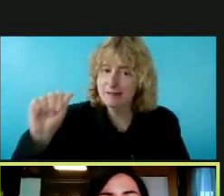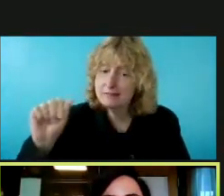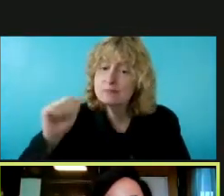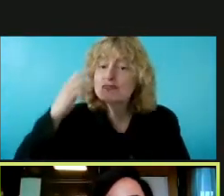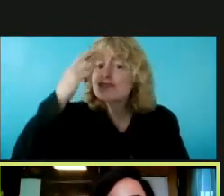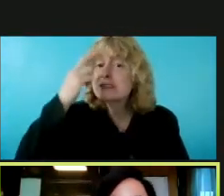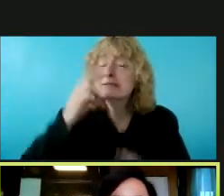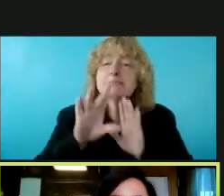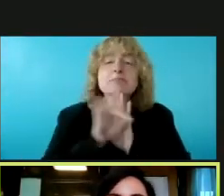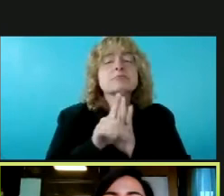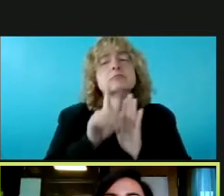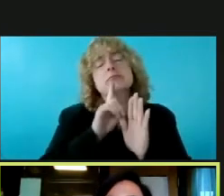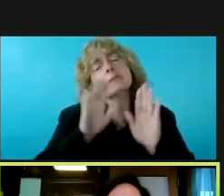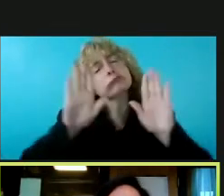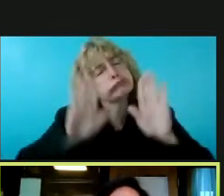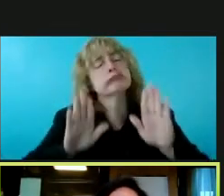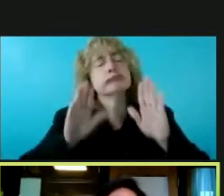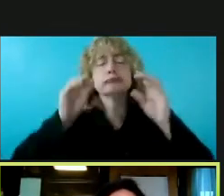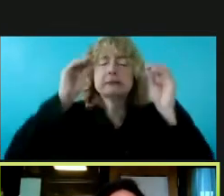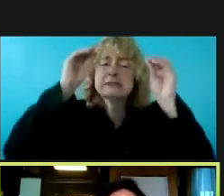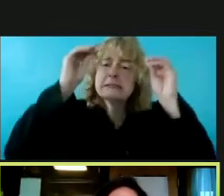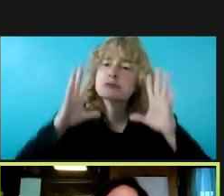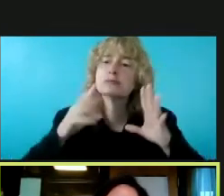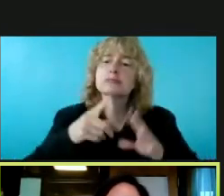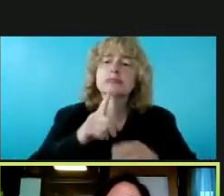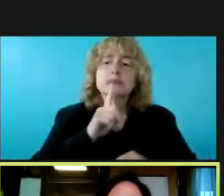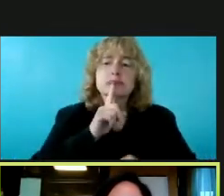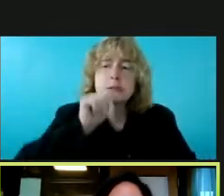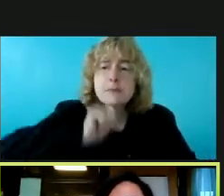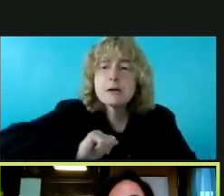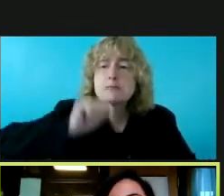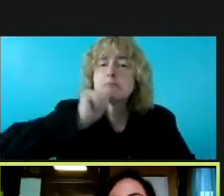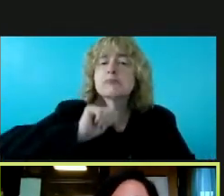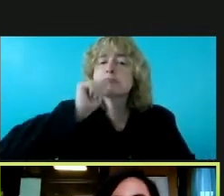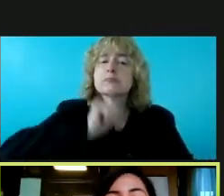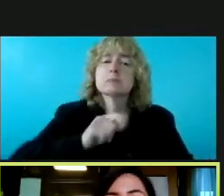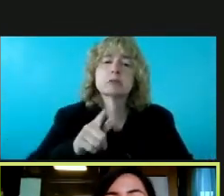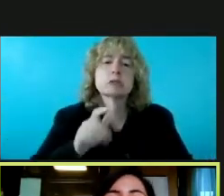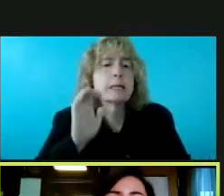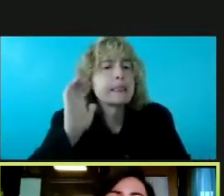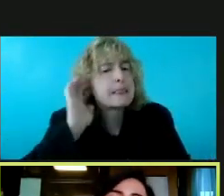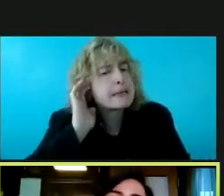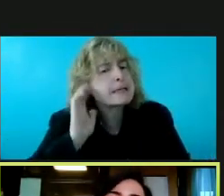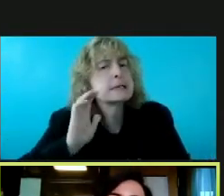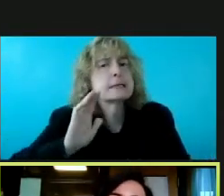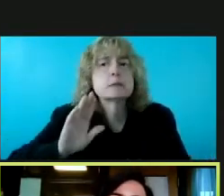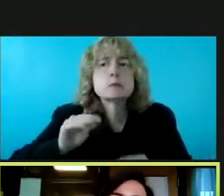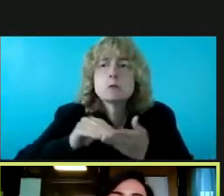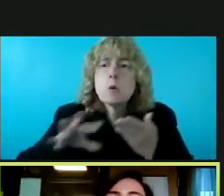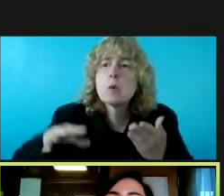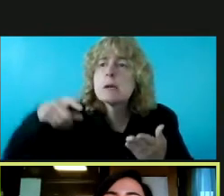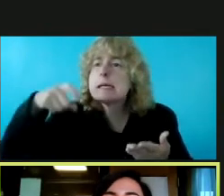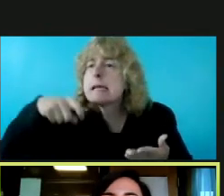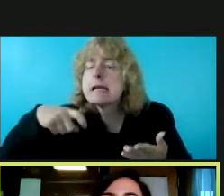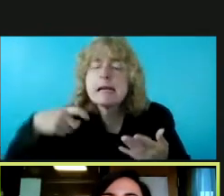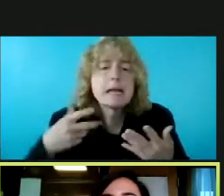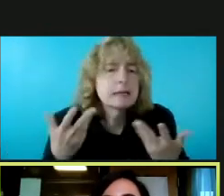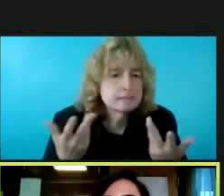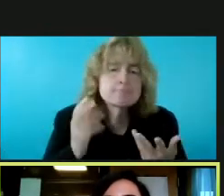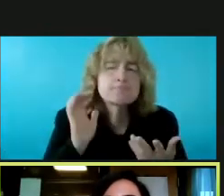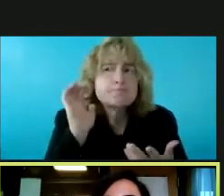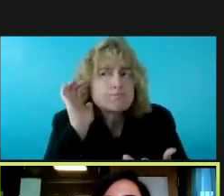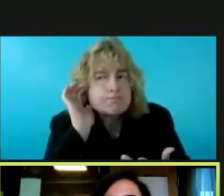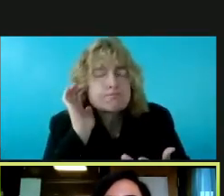she is an excellent teacher. She is very patient and listens to the needs of her students. Her classes